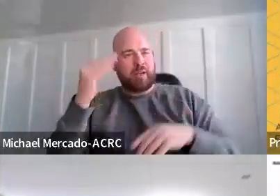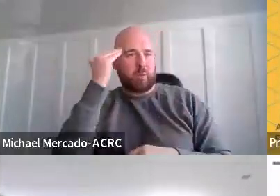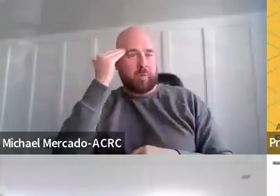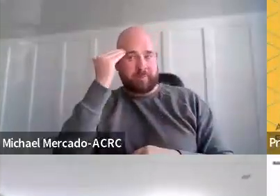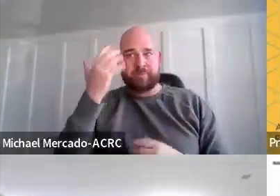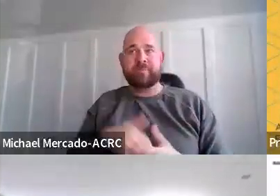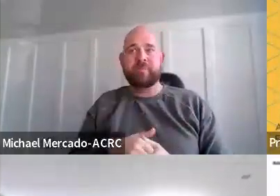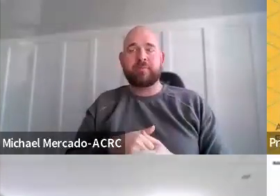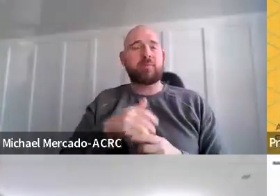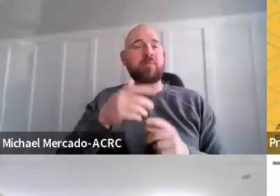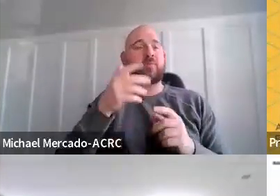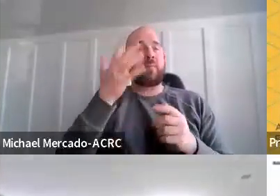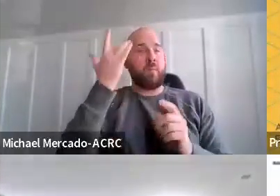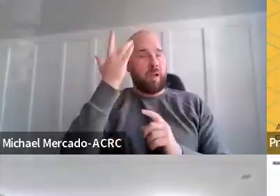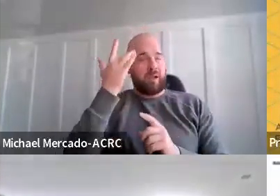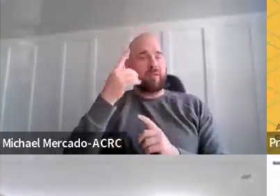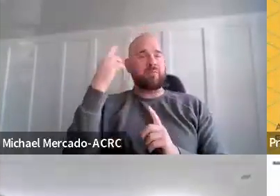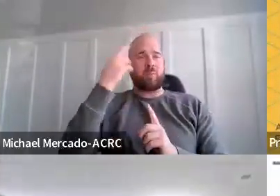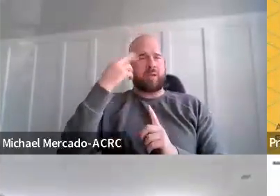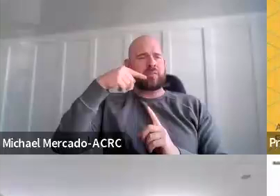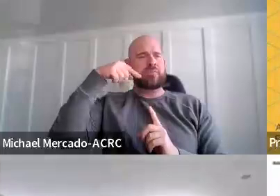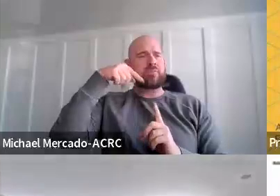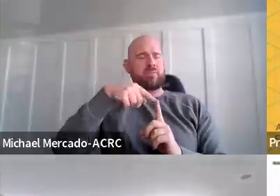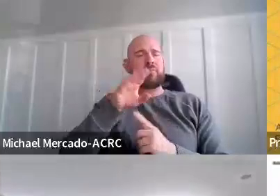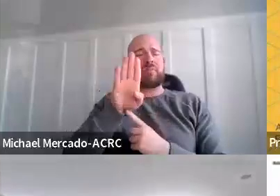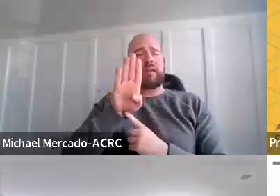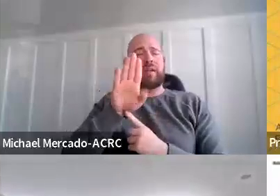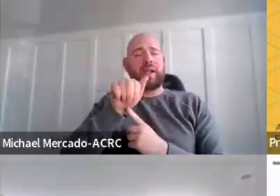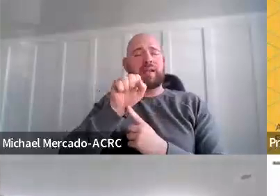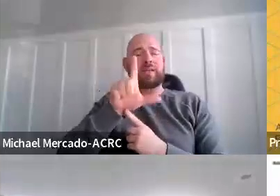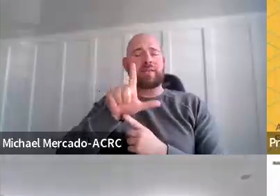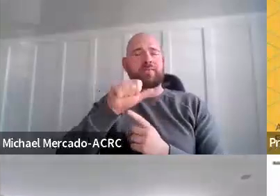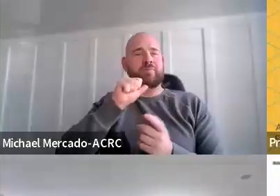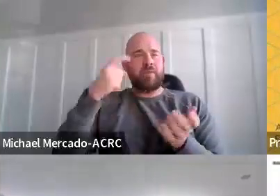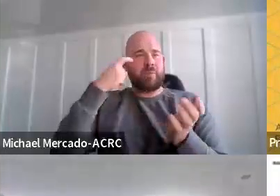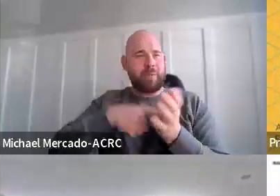BASL just has more of a history too and representation.